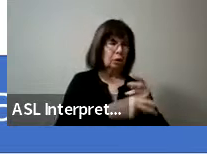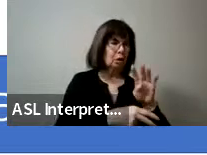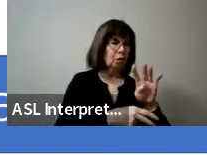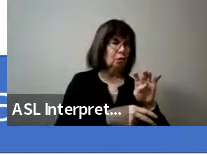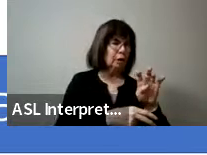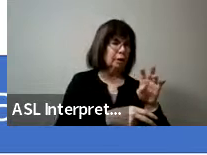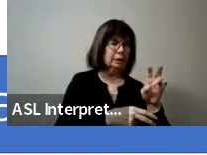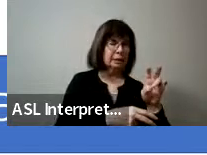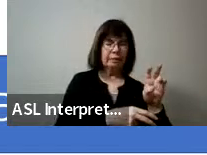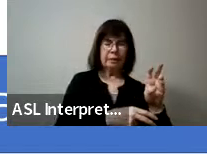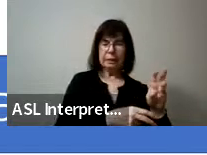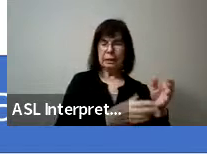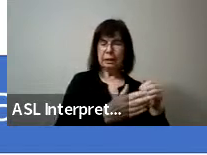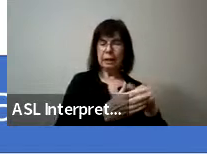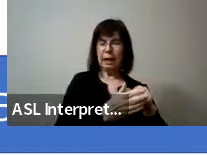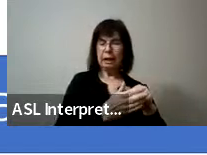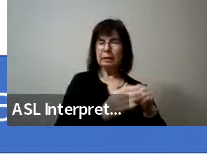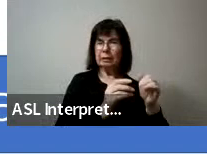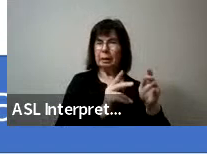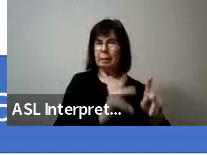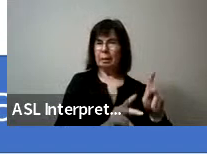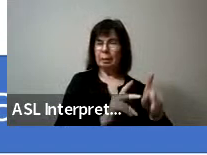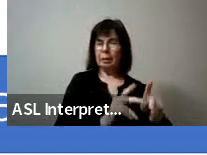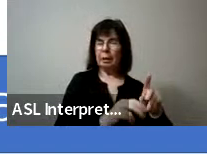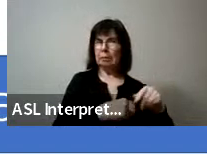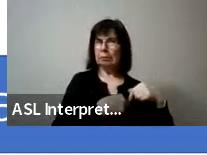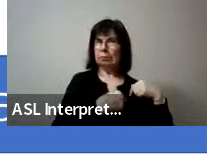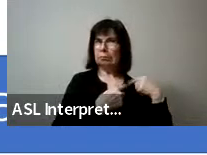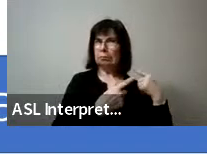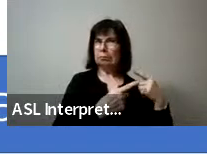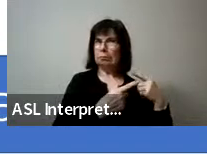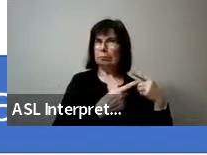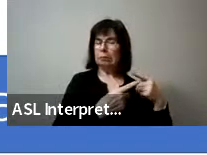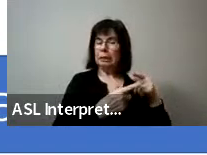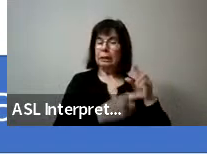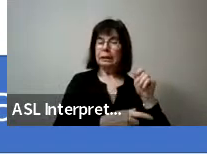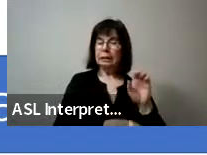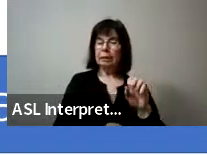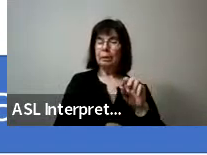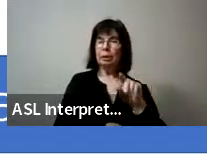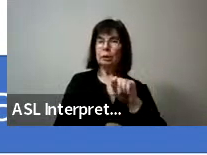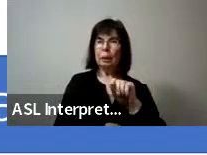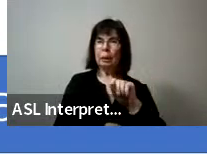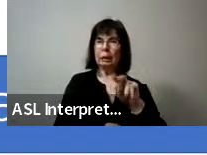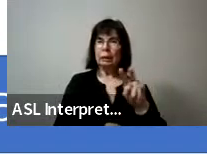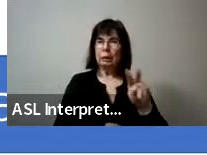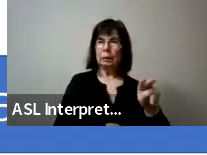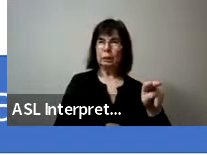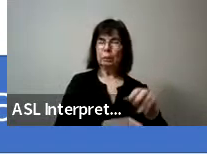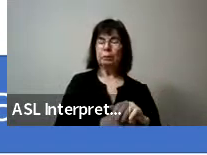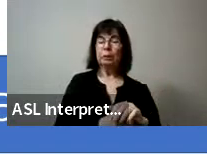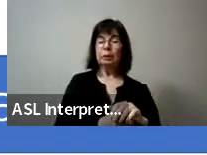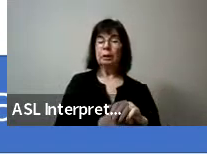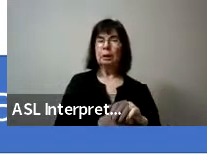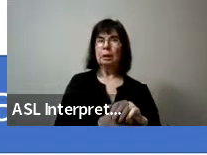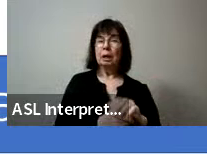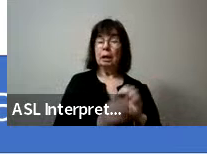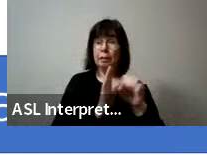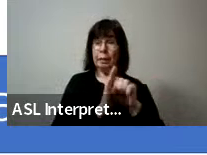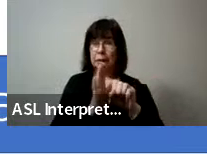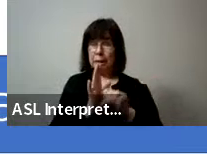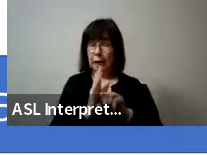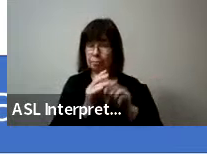476,700 individuals as of December of 2022. The estimate, I believe, on the state level is